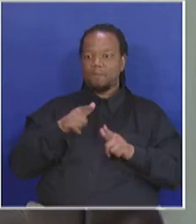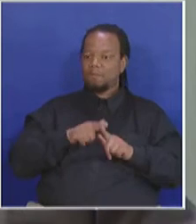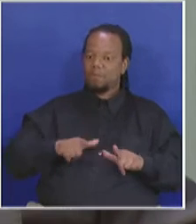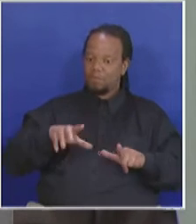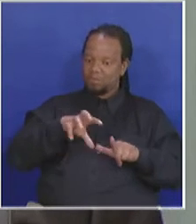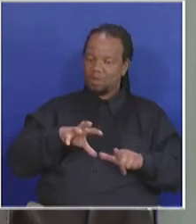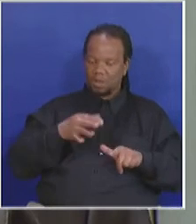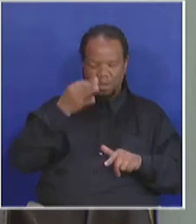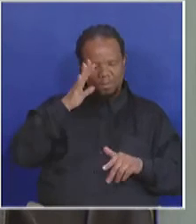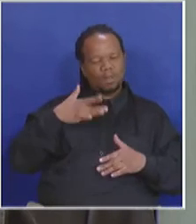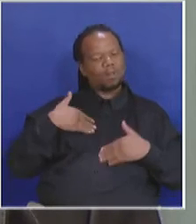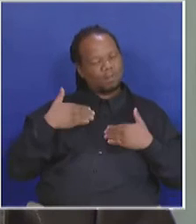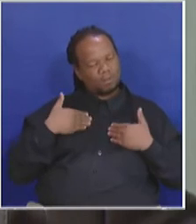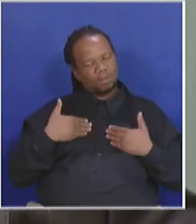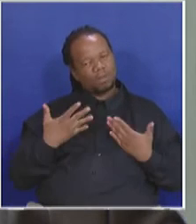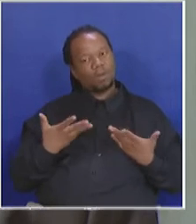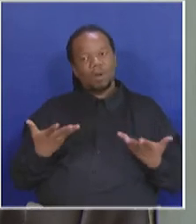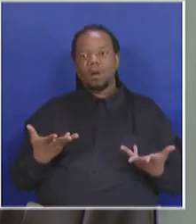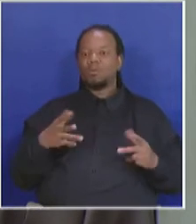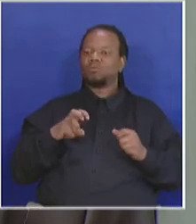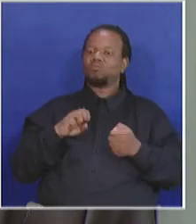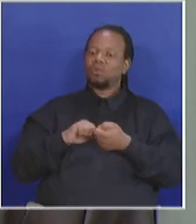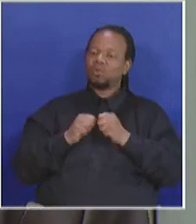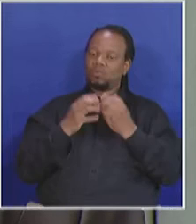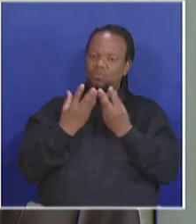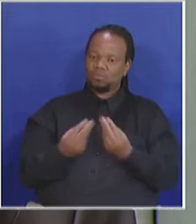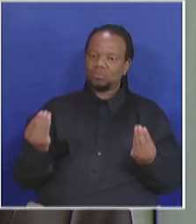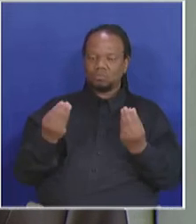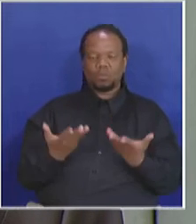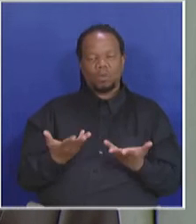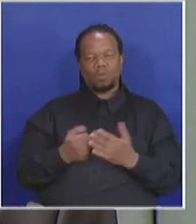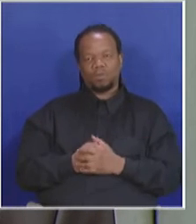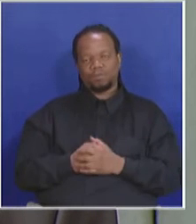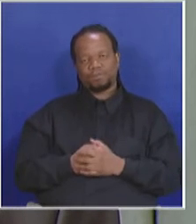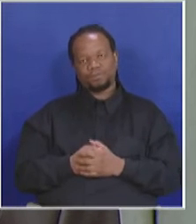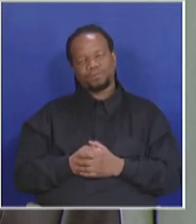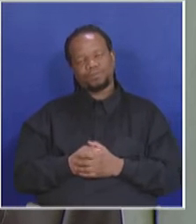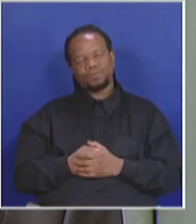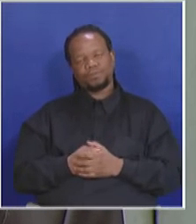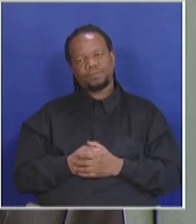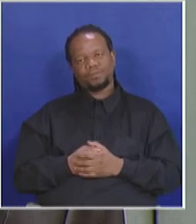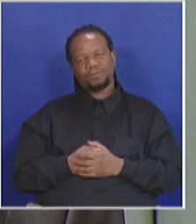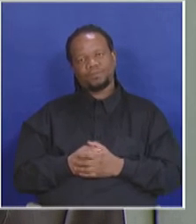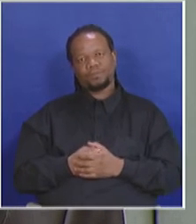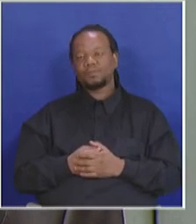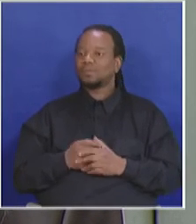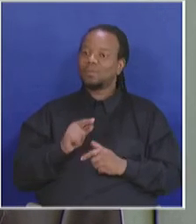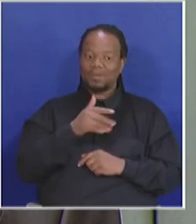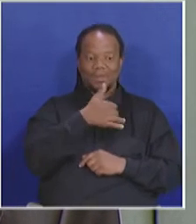to address these challenges. We must further acknowledge the massive investment by the